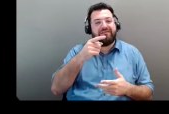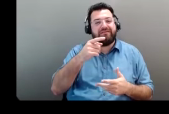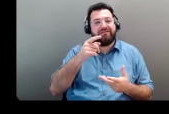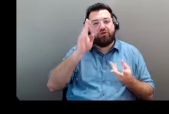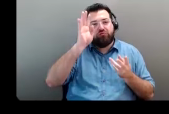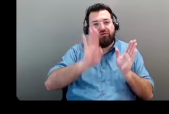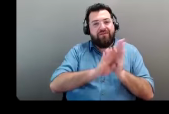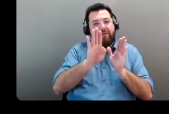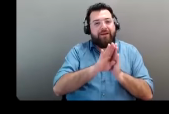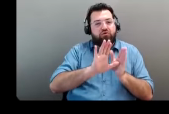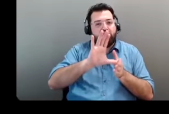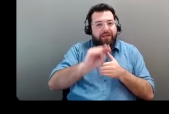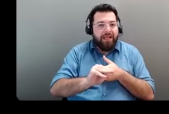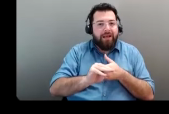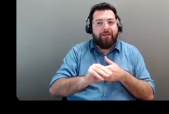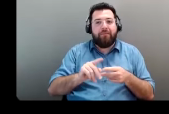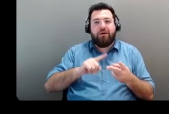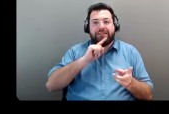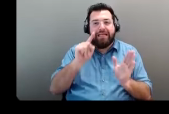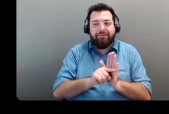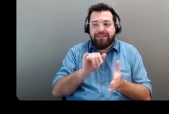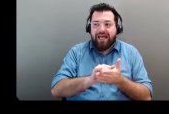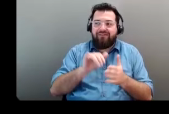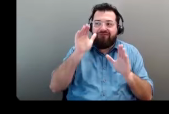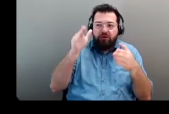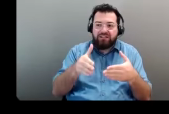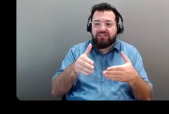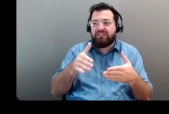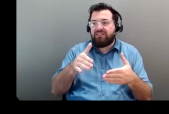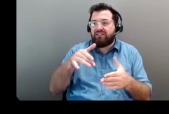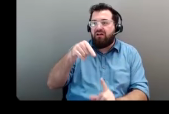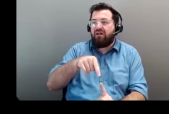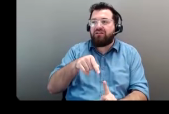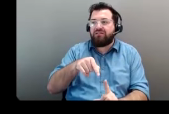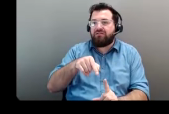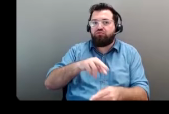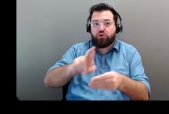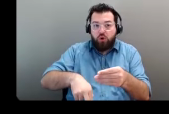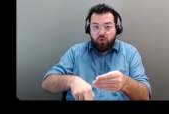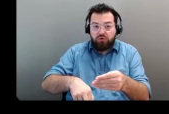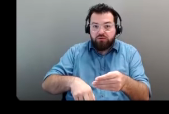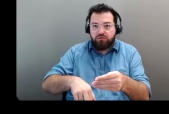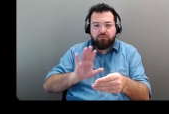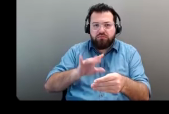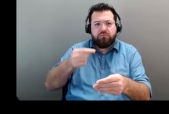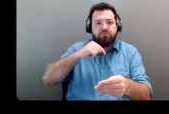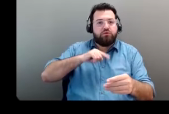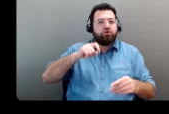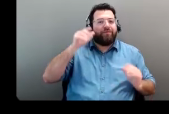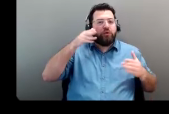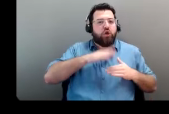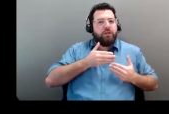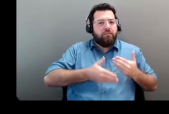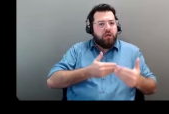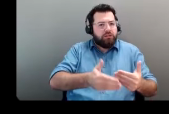or, assignments where it focuses on, you know, um, to the results, right? More towards the not